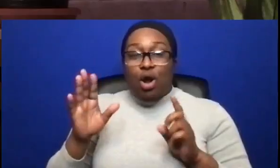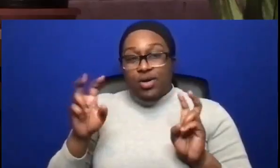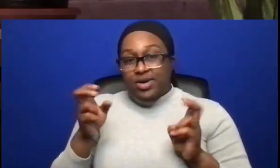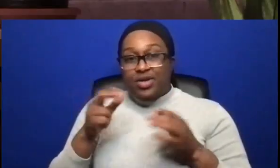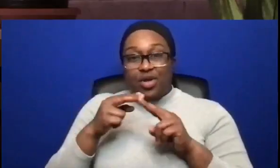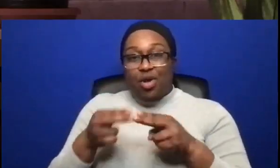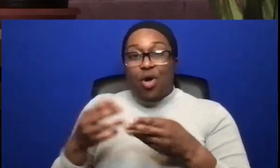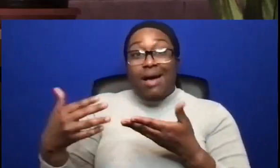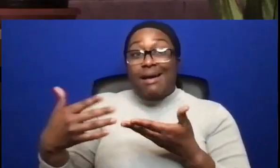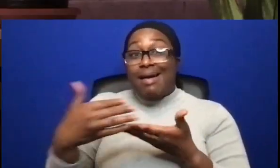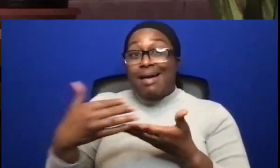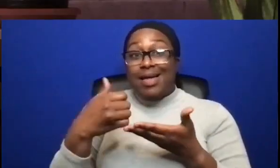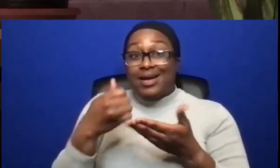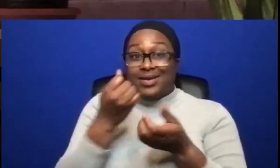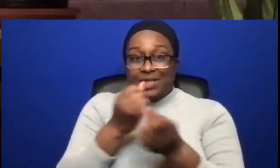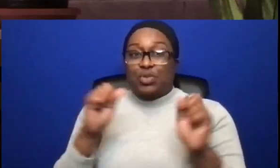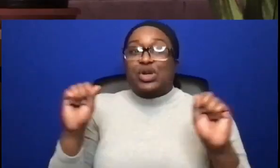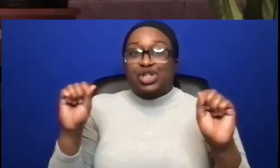Liberation.